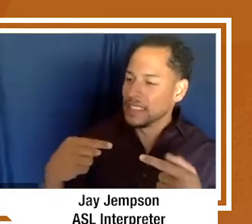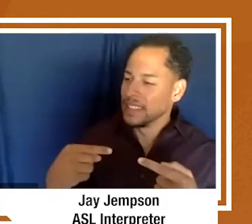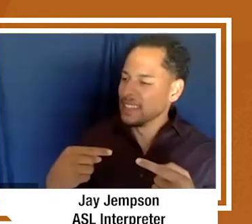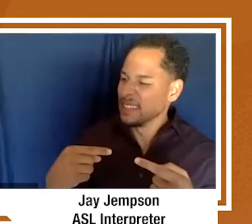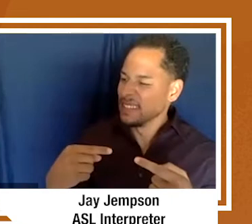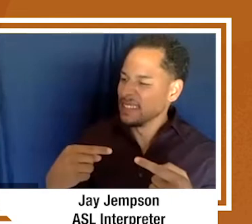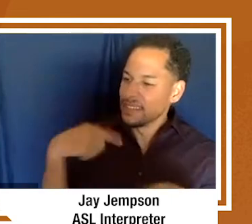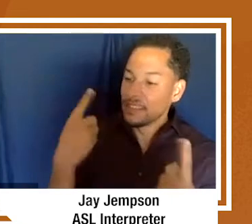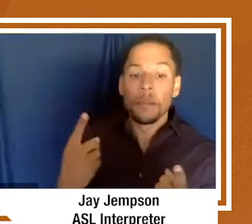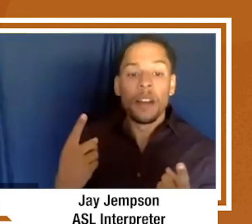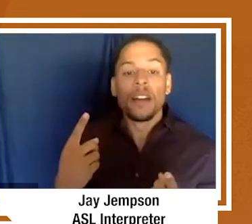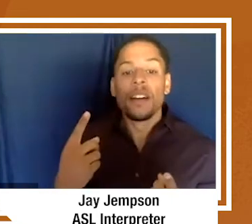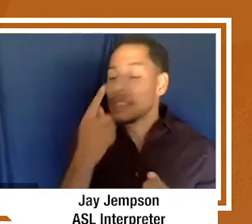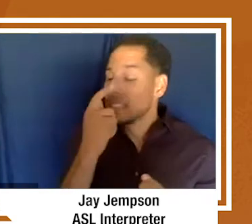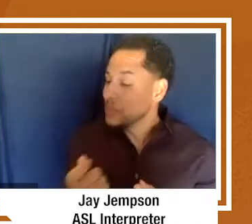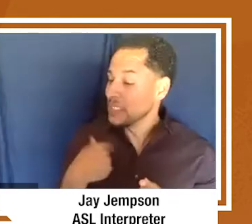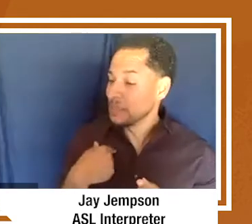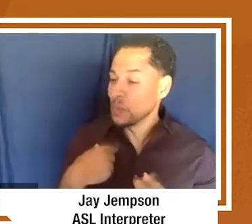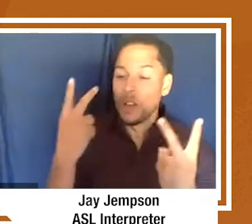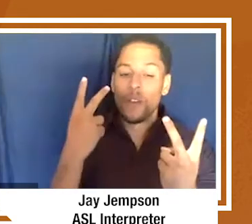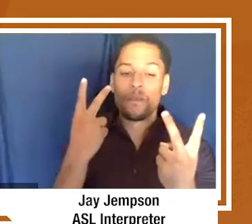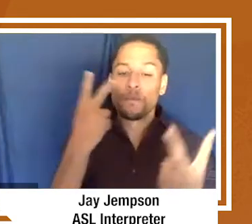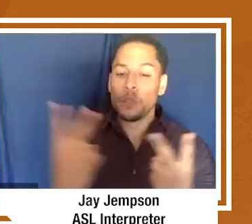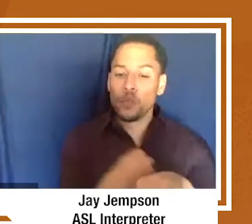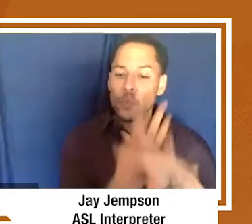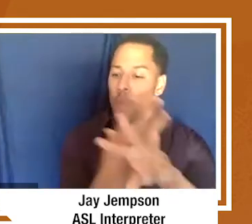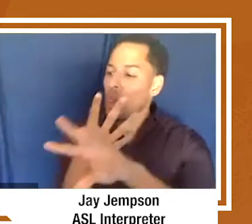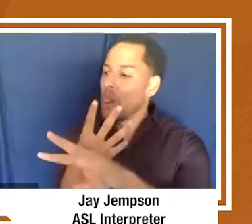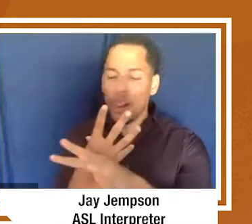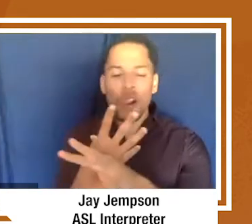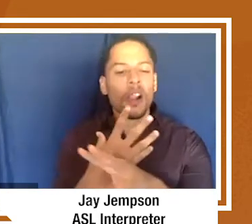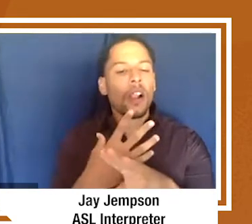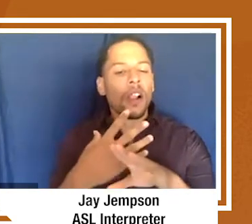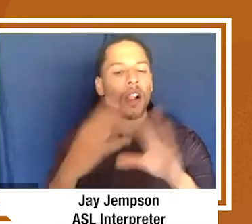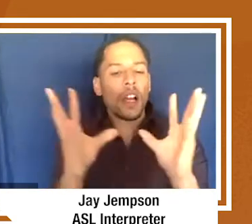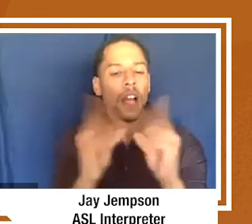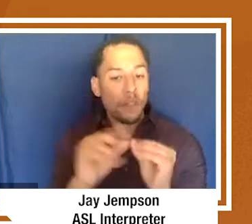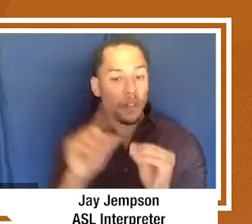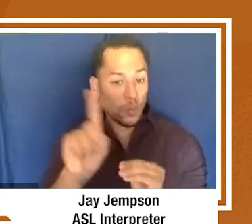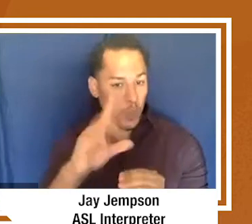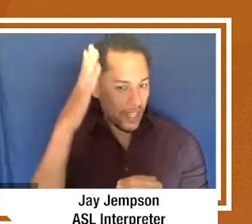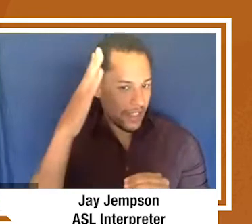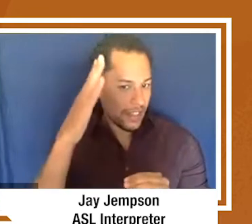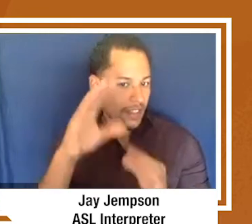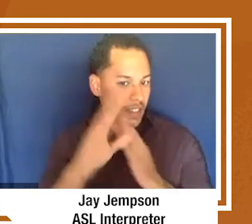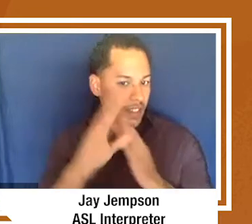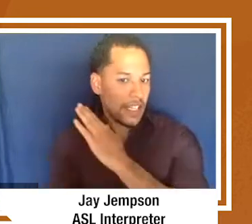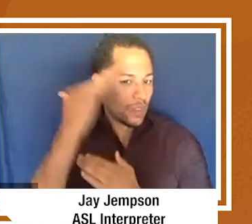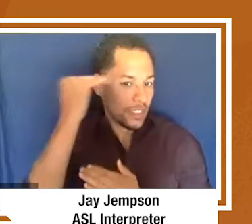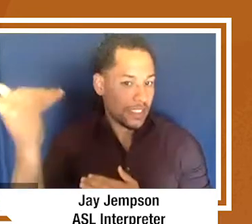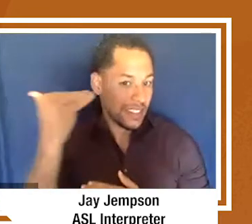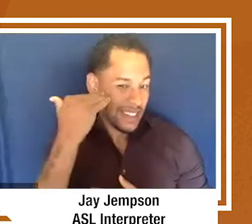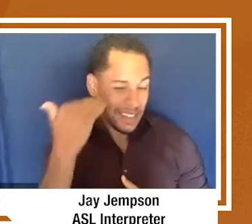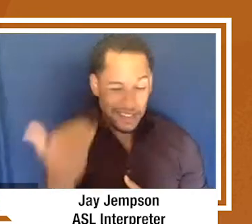in Korea from 4 a.m. to 8 a.m. Central Time. So I'm happy to have a second wind by seeing